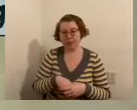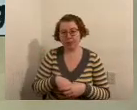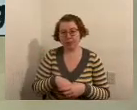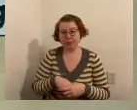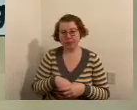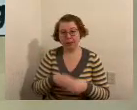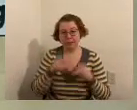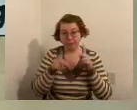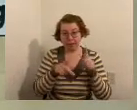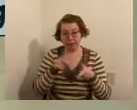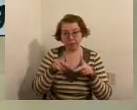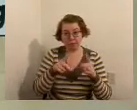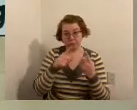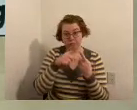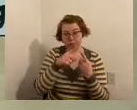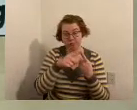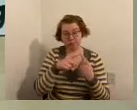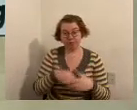people.